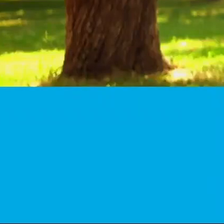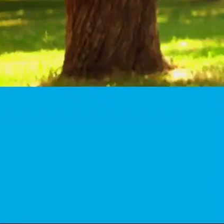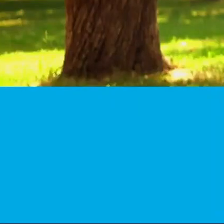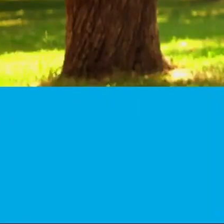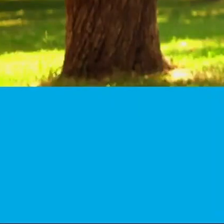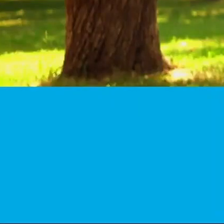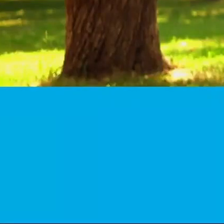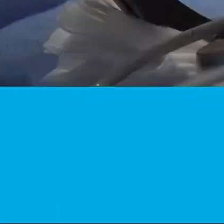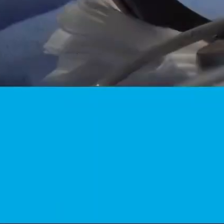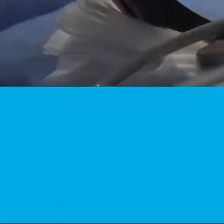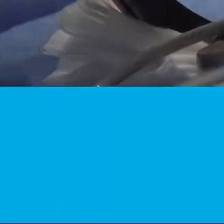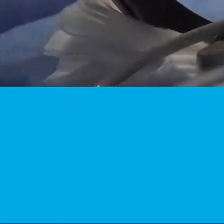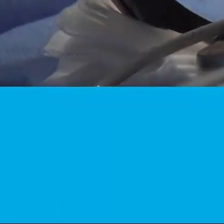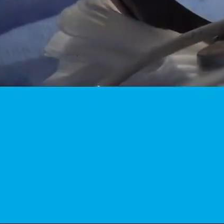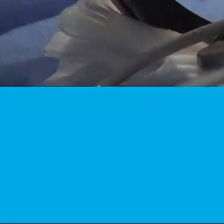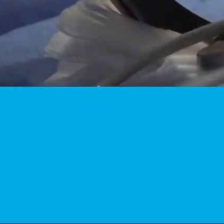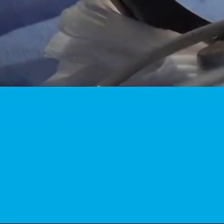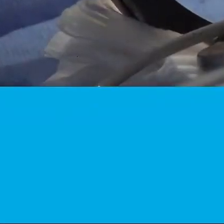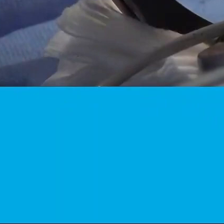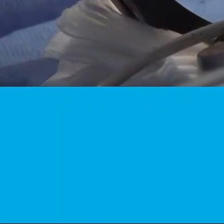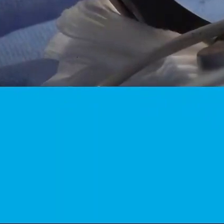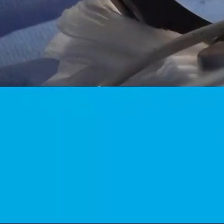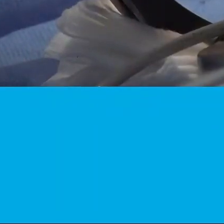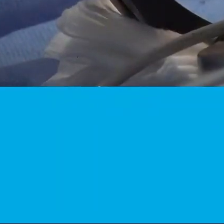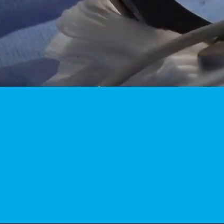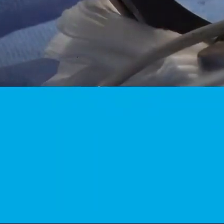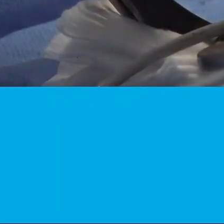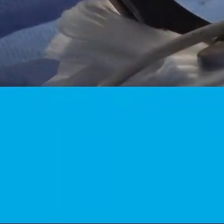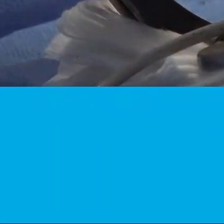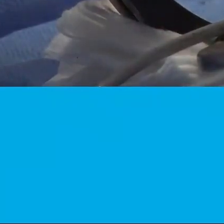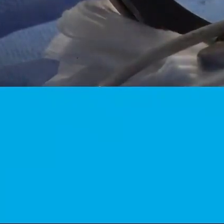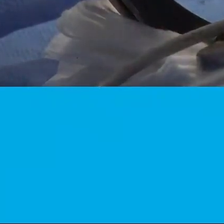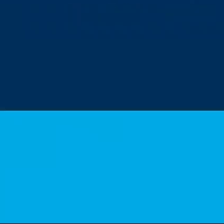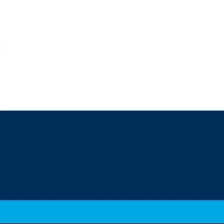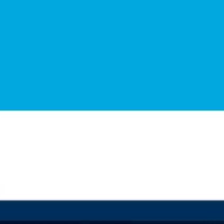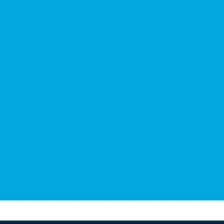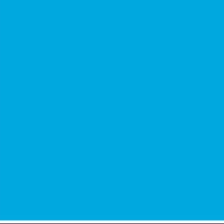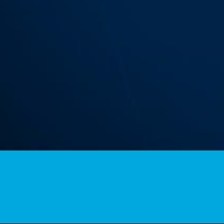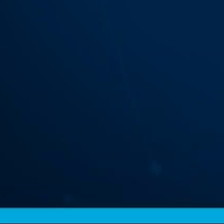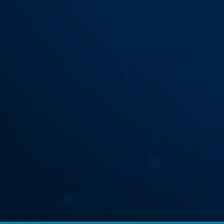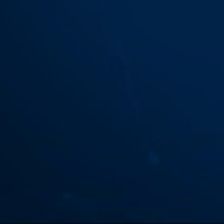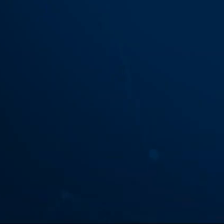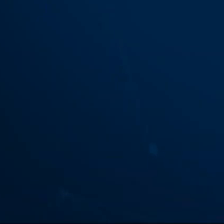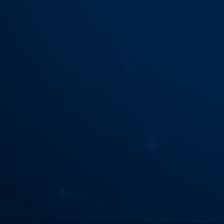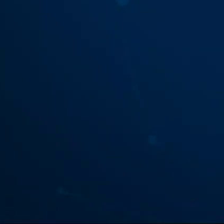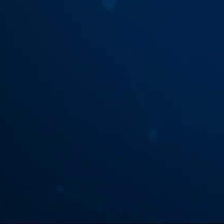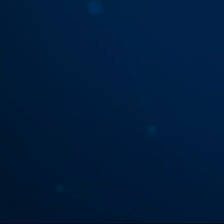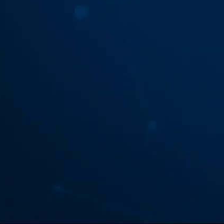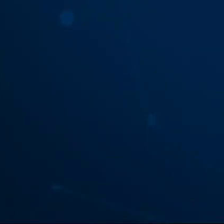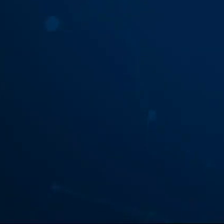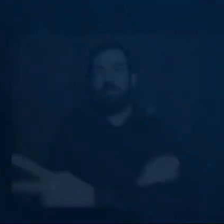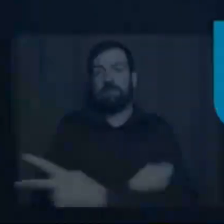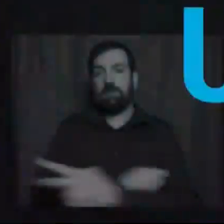allergies are more intense, plus details on a new type of back surgery now in the spotlight. Join us Monday at